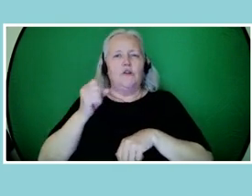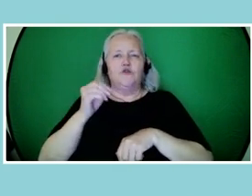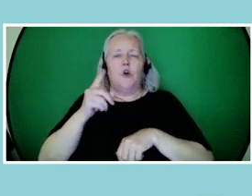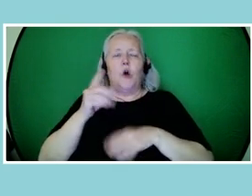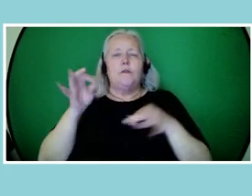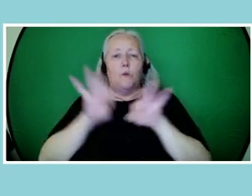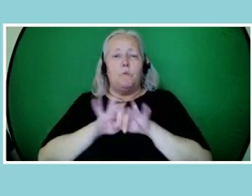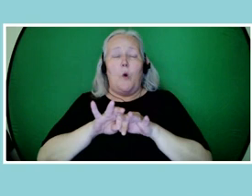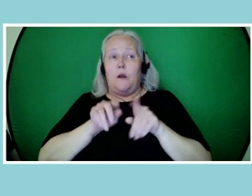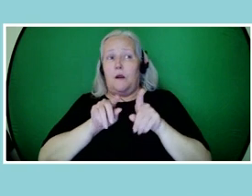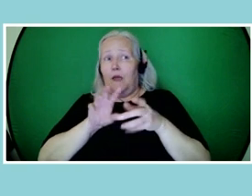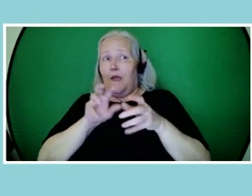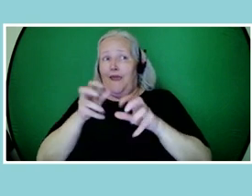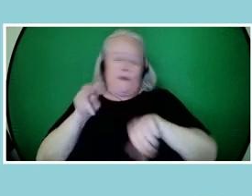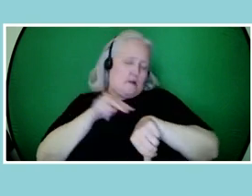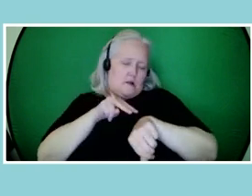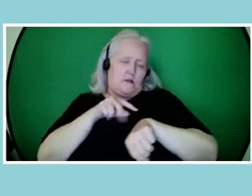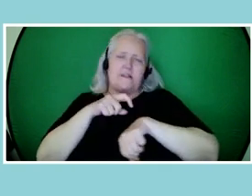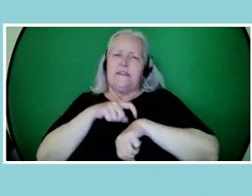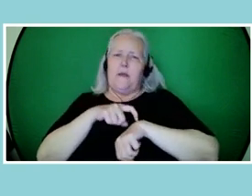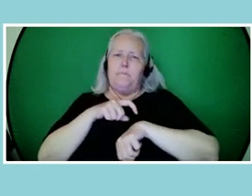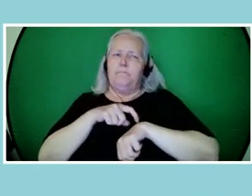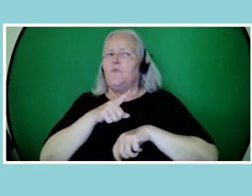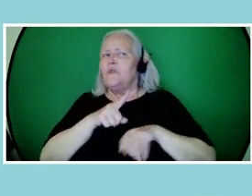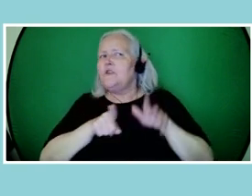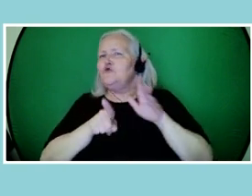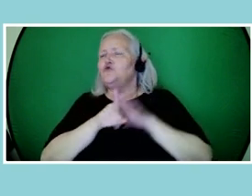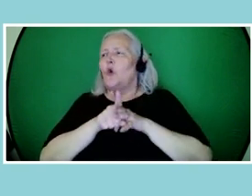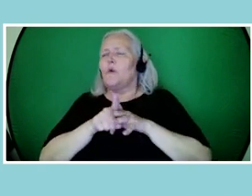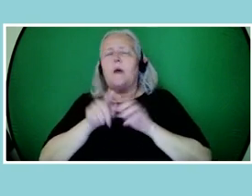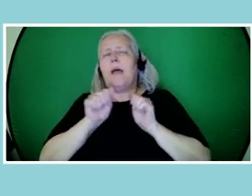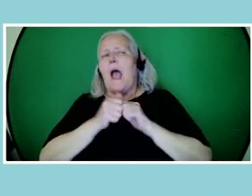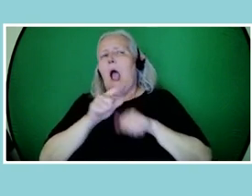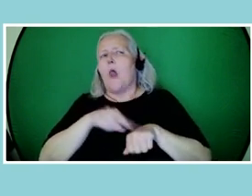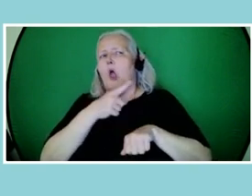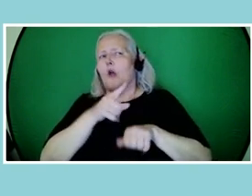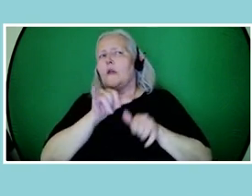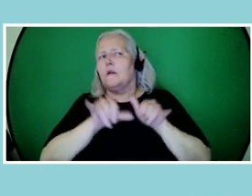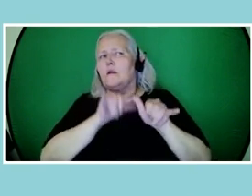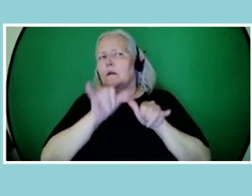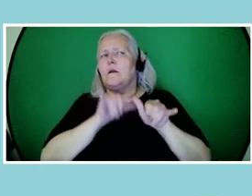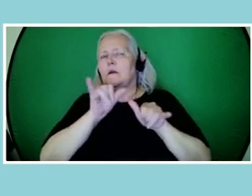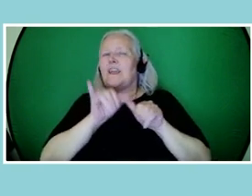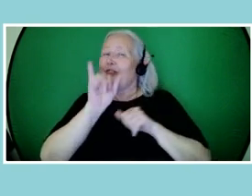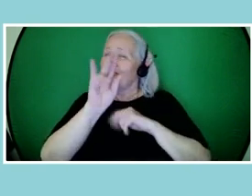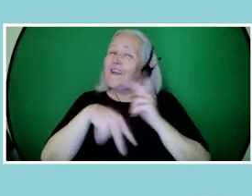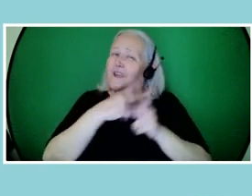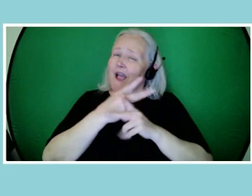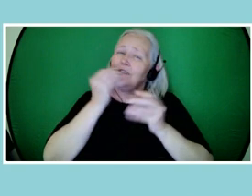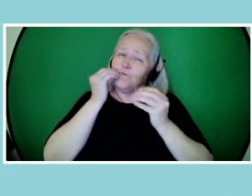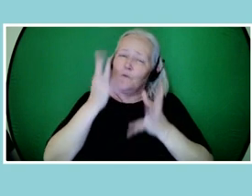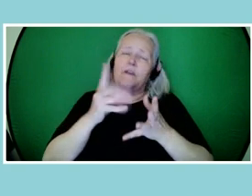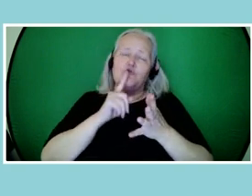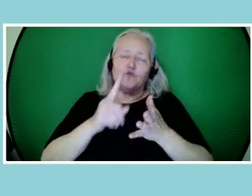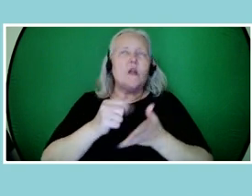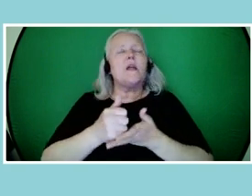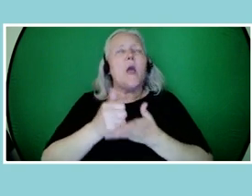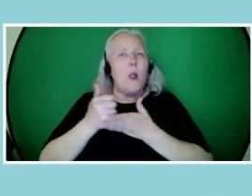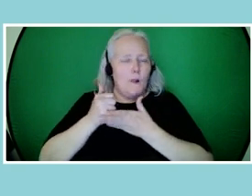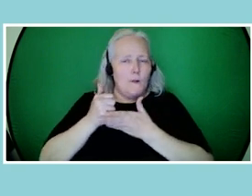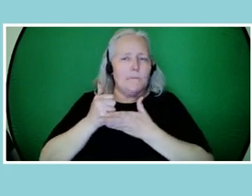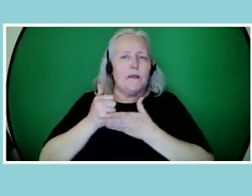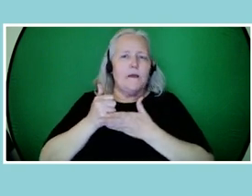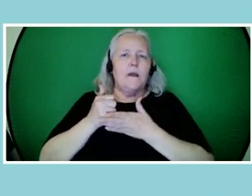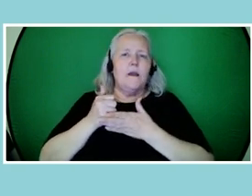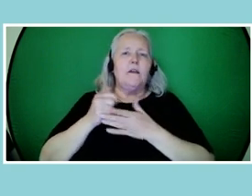What time did the people show up? How long have they been here? This kind of information is really helpful to